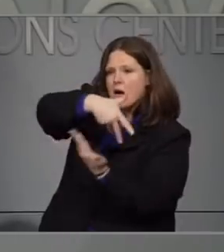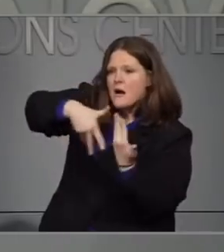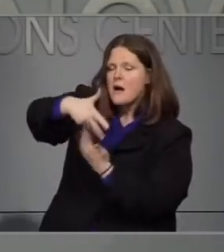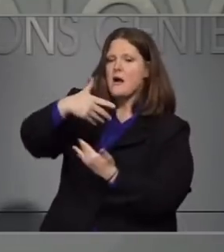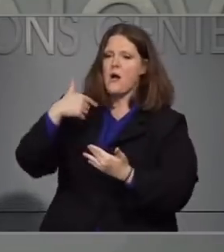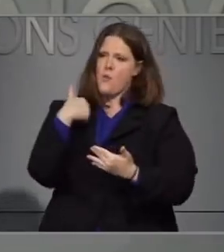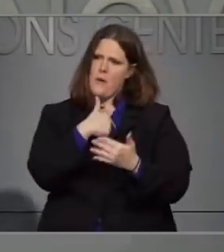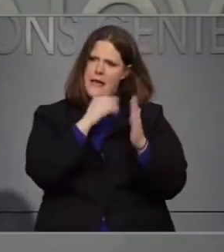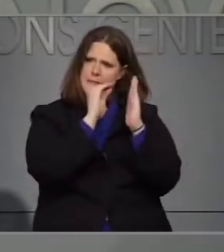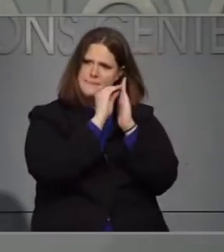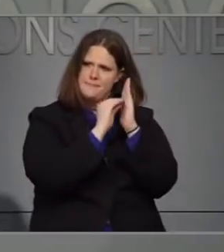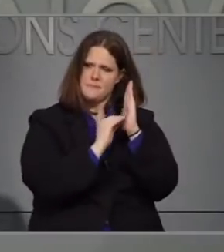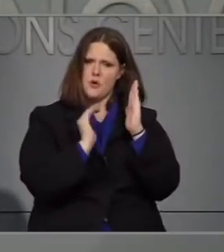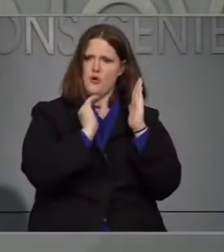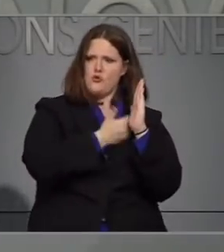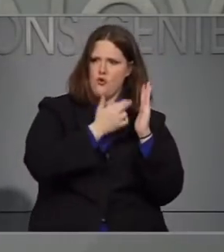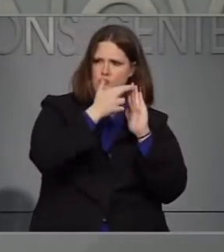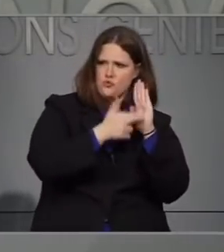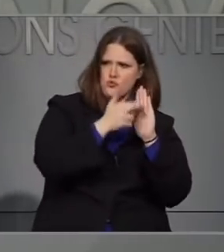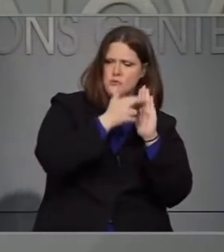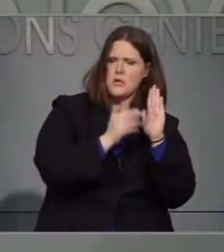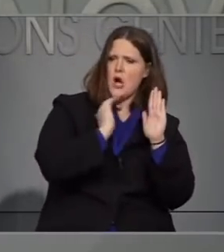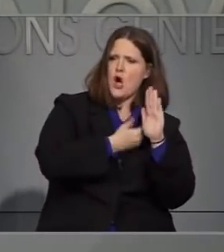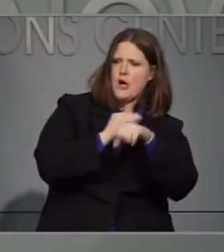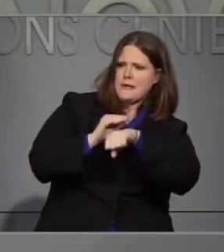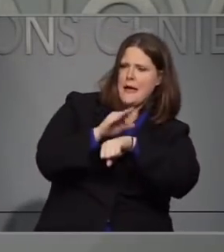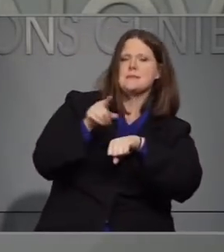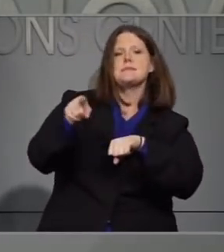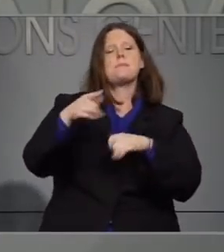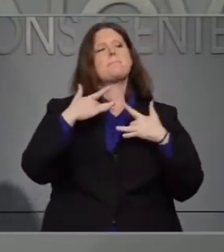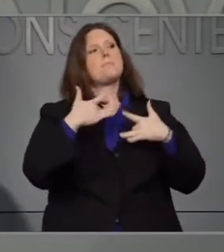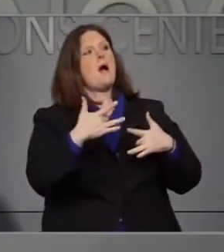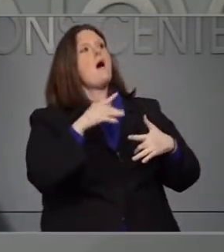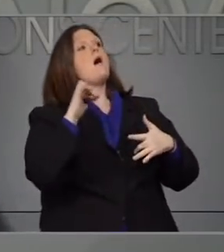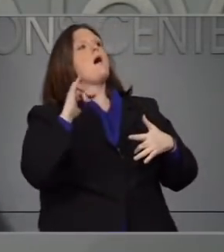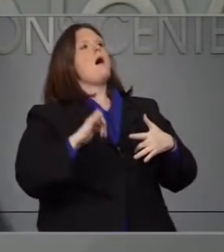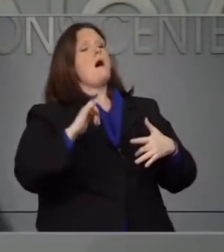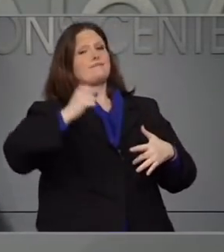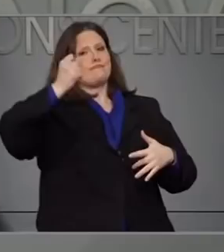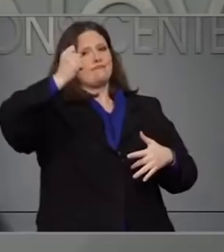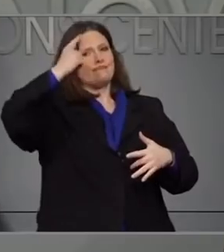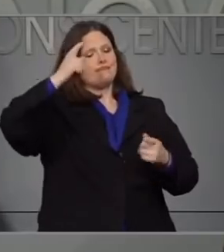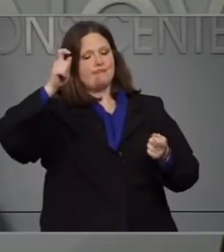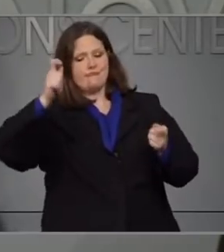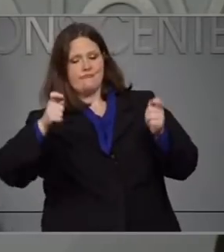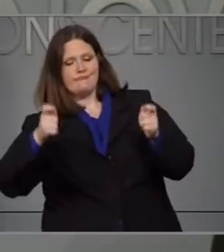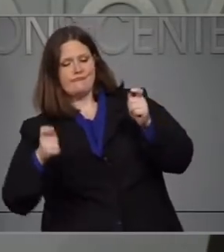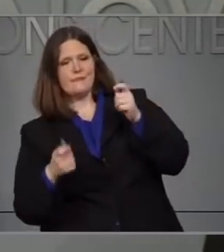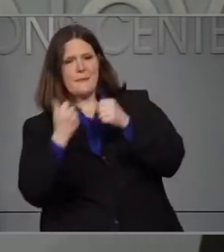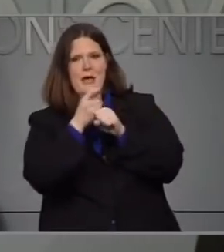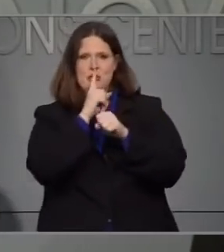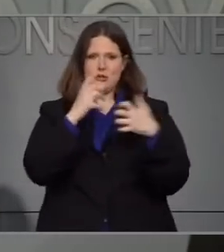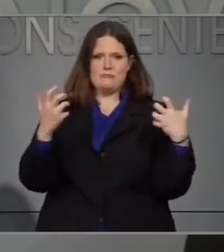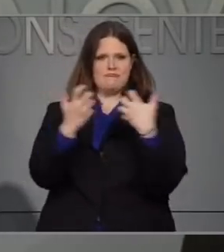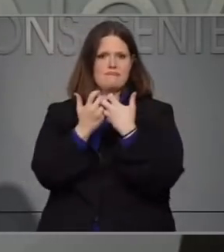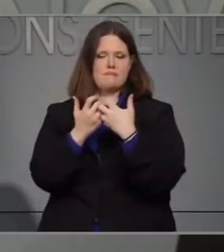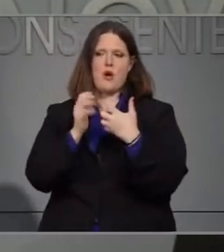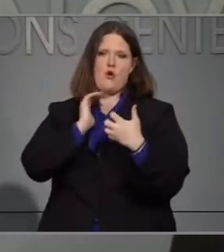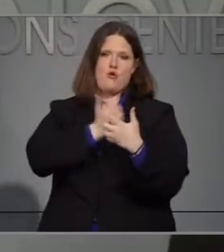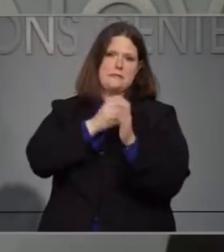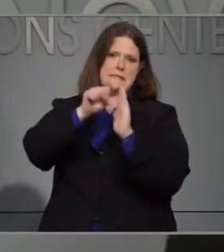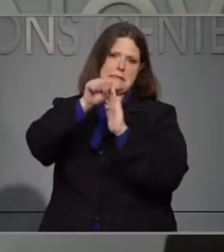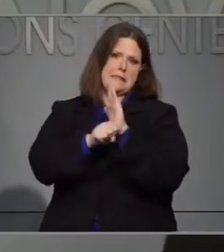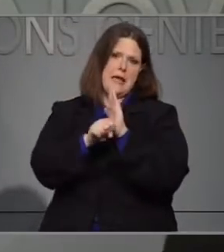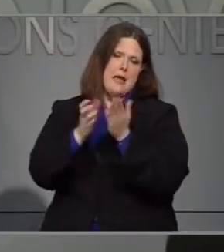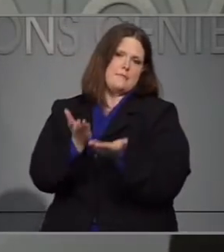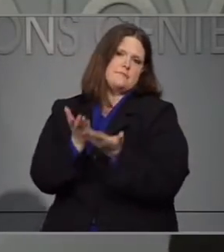together. Most have then rethought their own guidance and made adjustments to make sure that they're conforming to the state guidance. But they